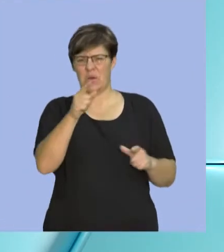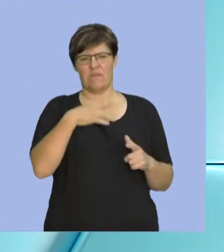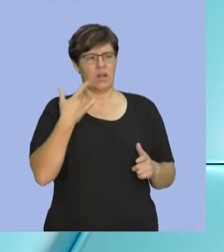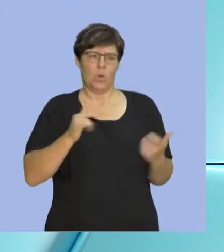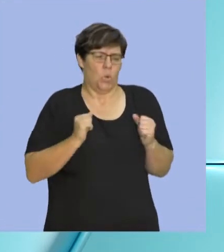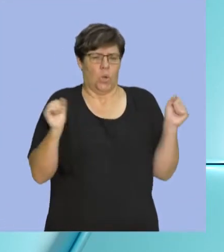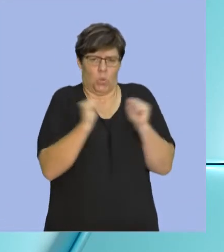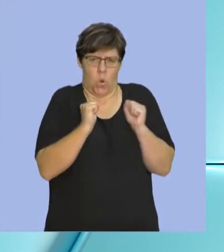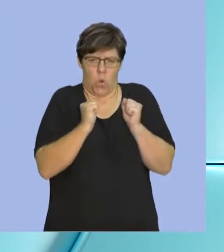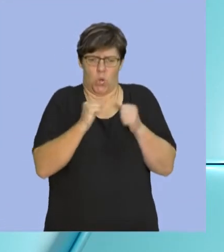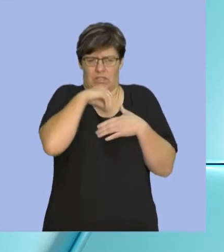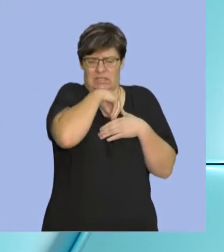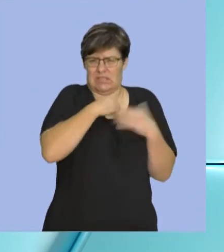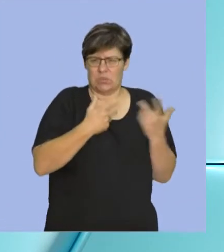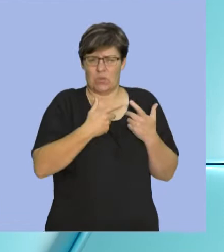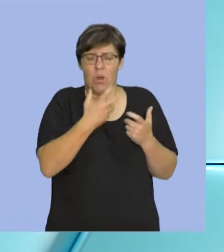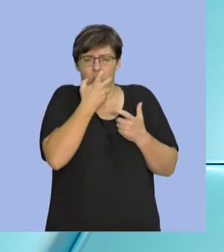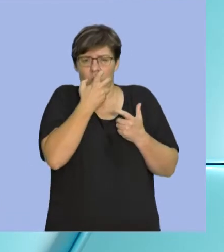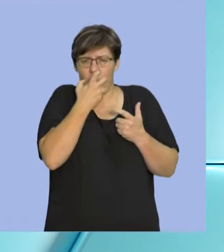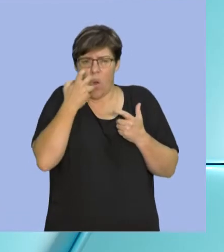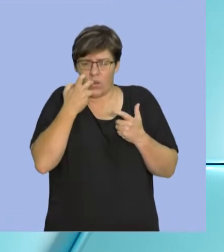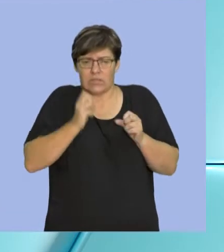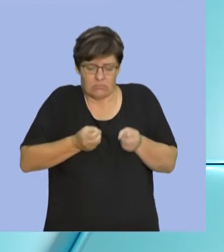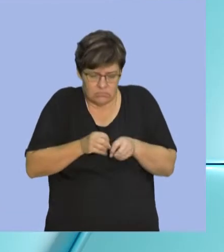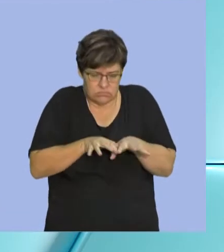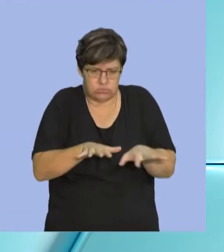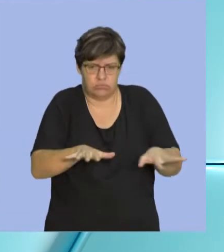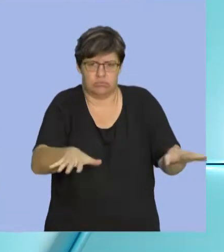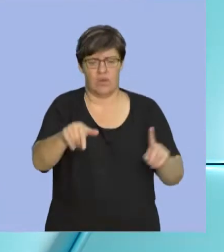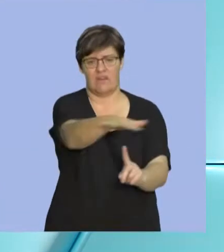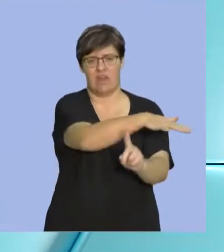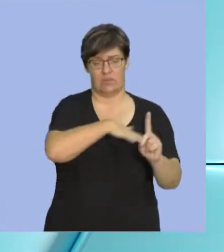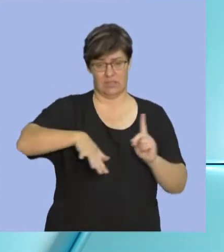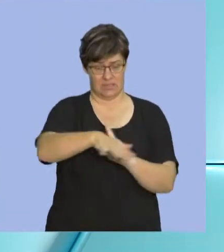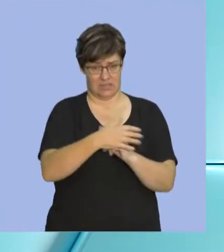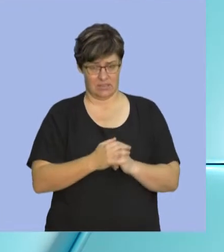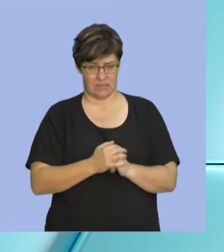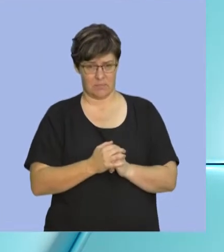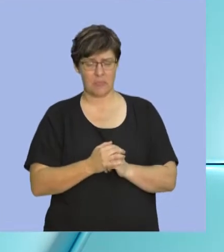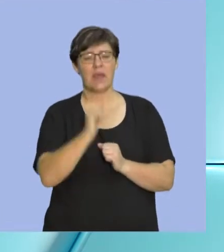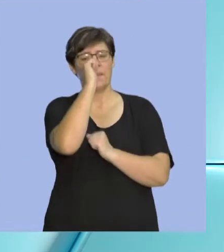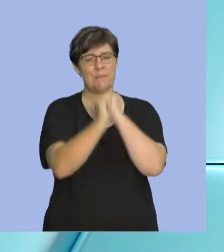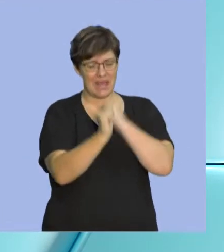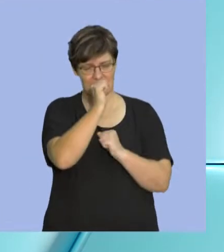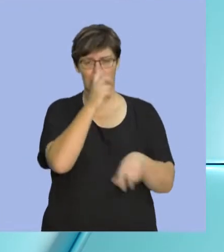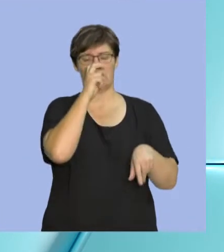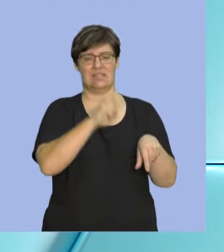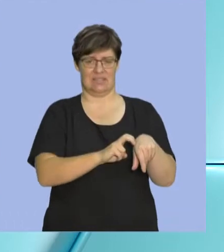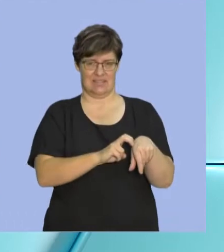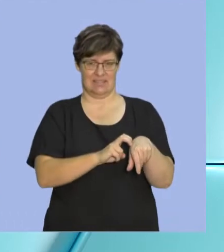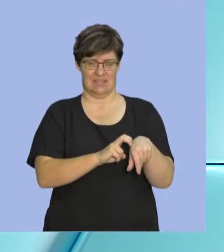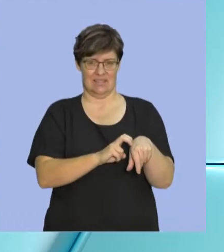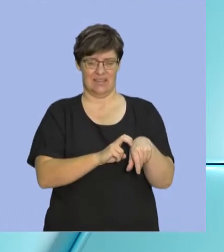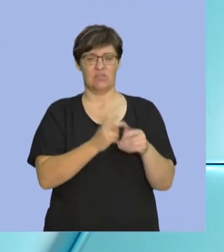extremely cold and lots of the heat is lost to the environment. And that's the mechanism that the body needs to do in terms